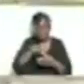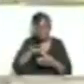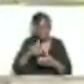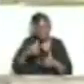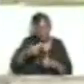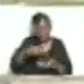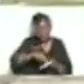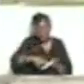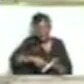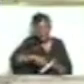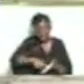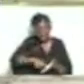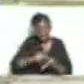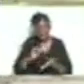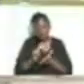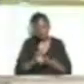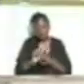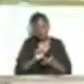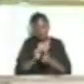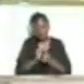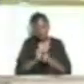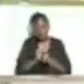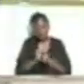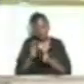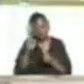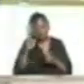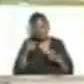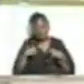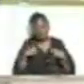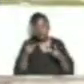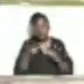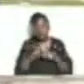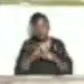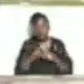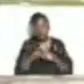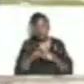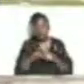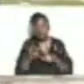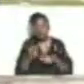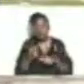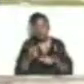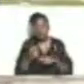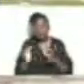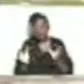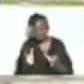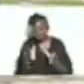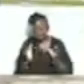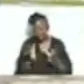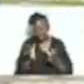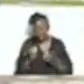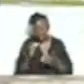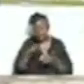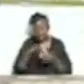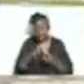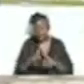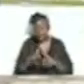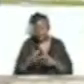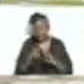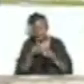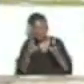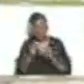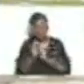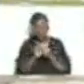well, they had to convince voters. It's very competitive, and you have to put your best foot